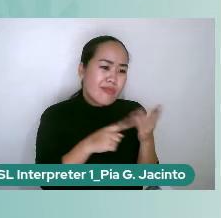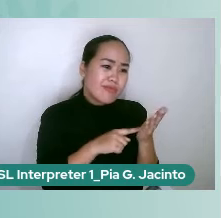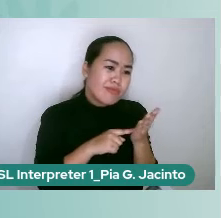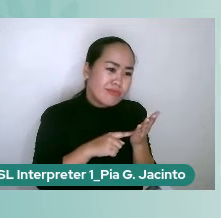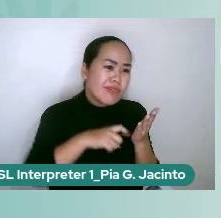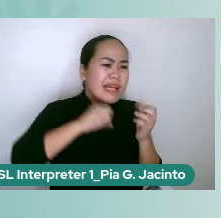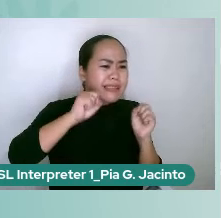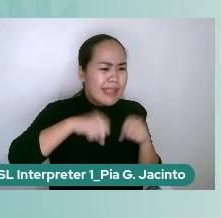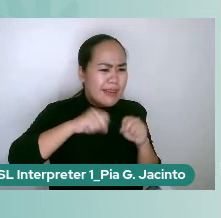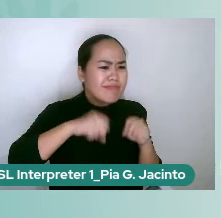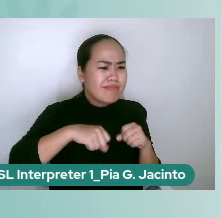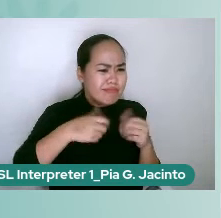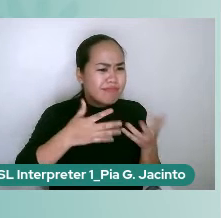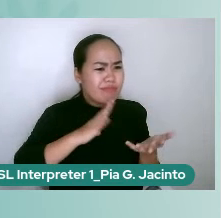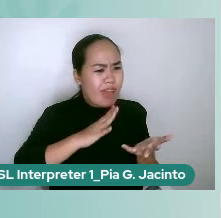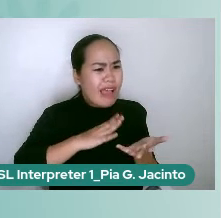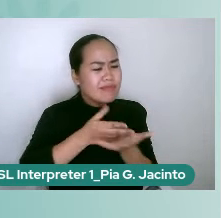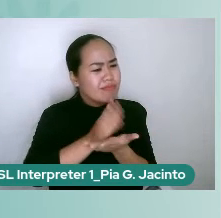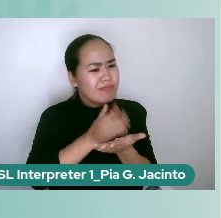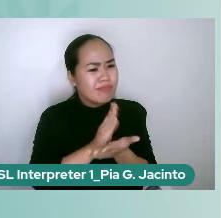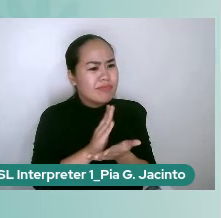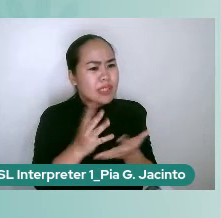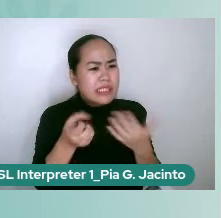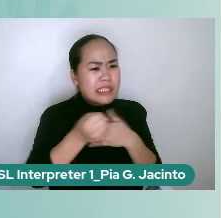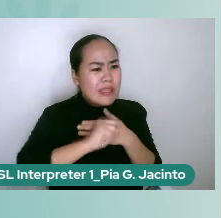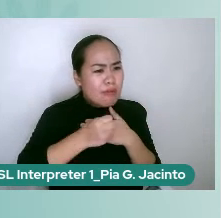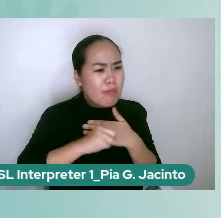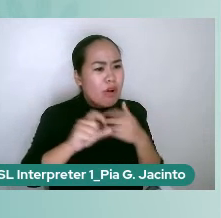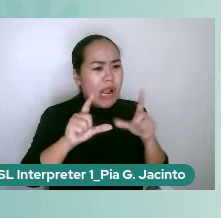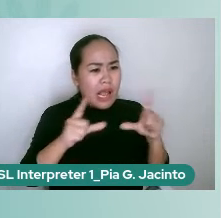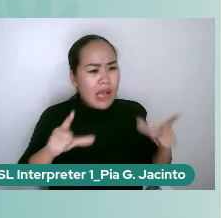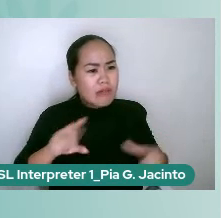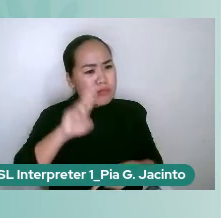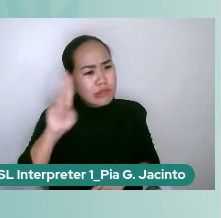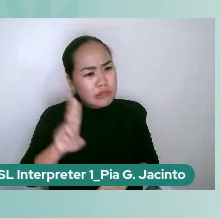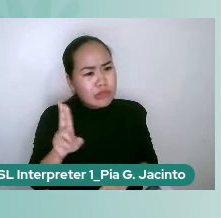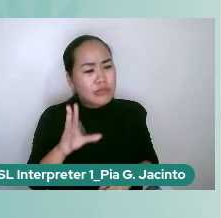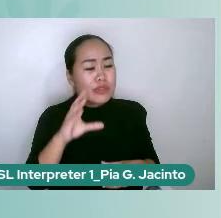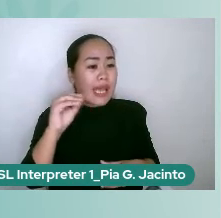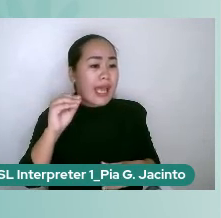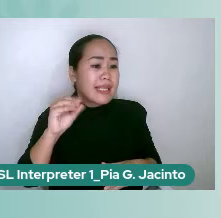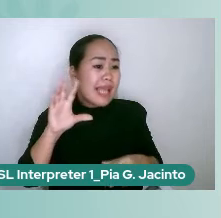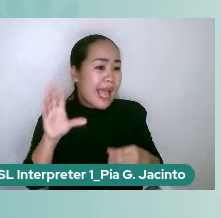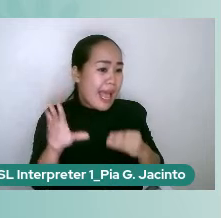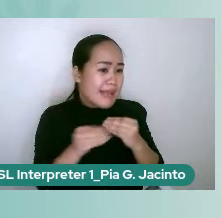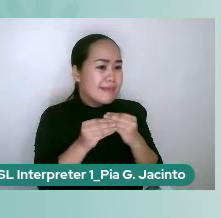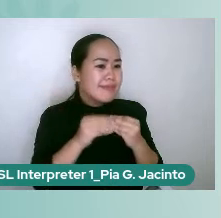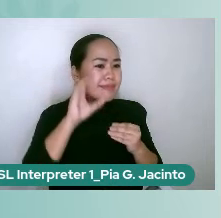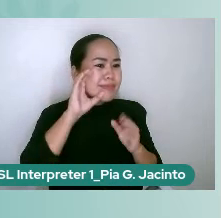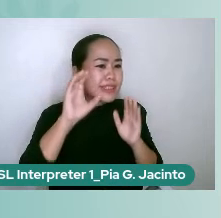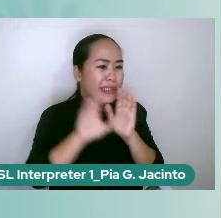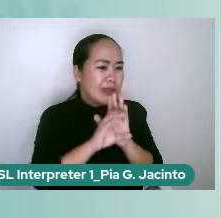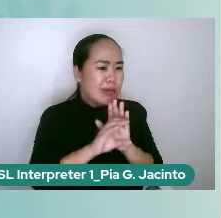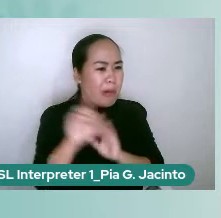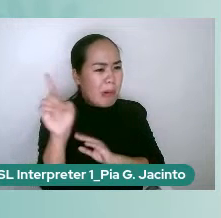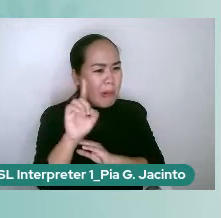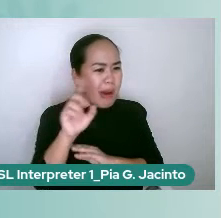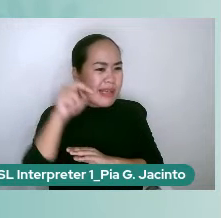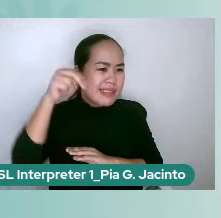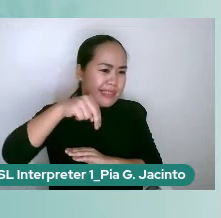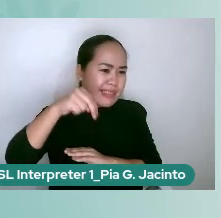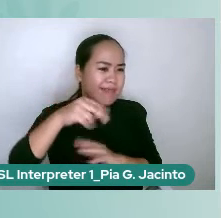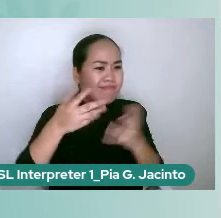have these with very simple language and with the pictograms really pretty much explaining what needs to be done of